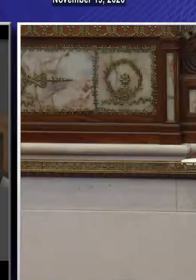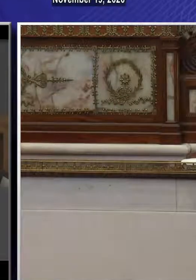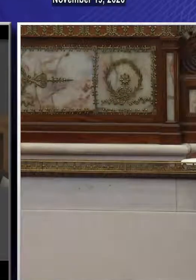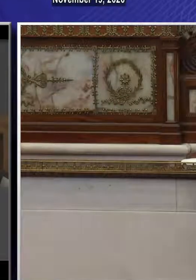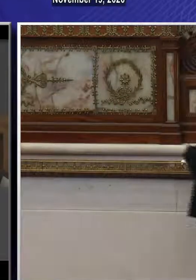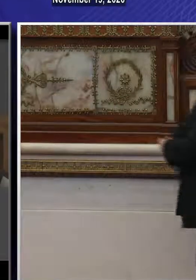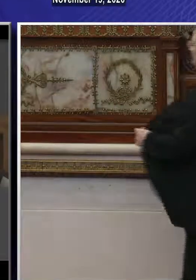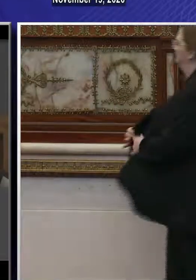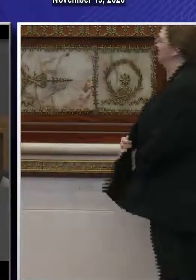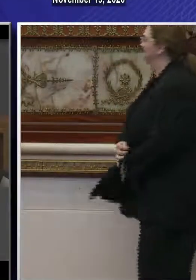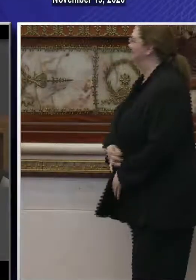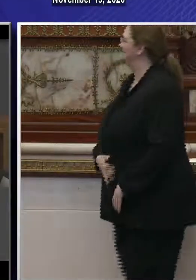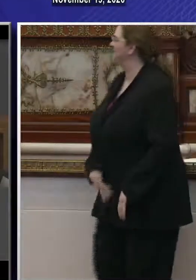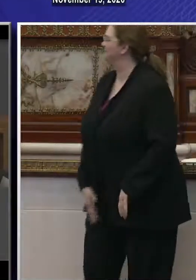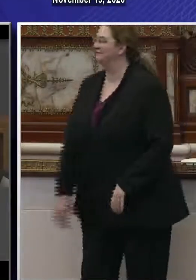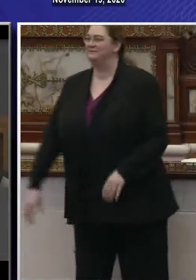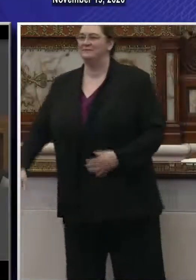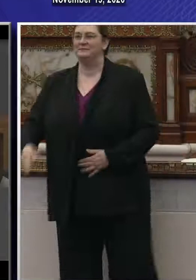Thank you, Dr. Johnson.